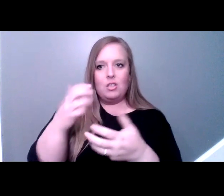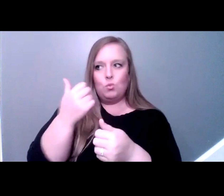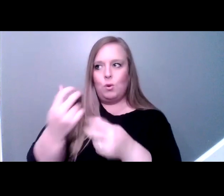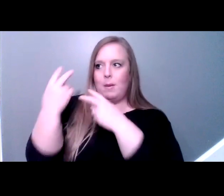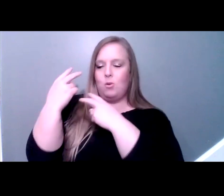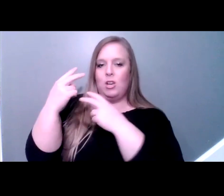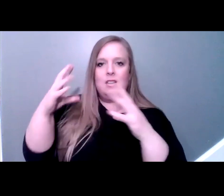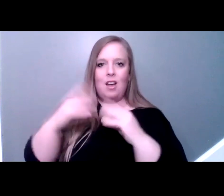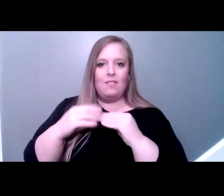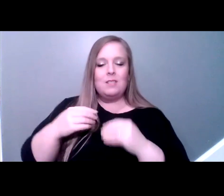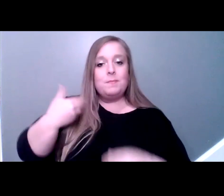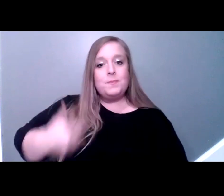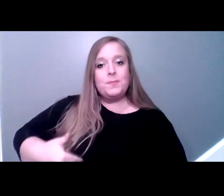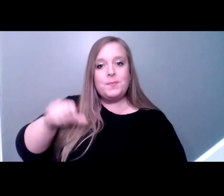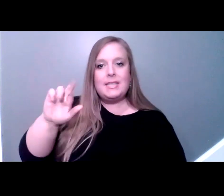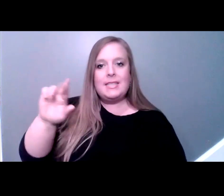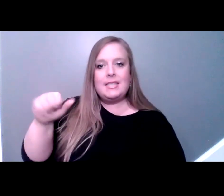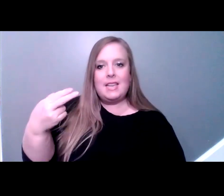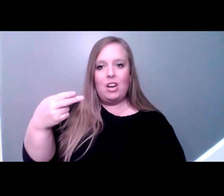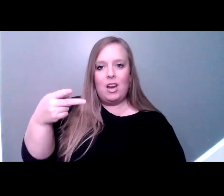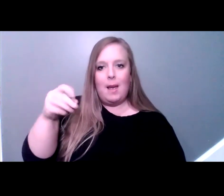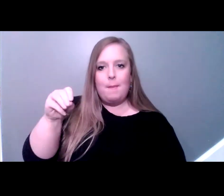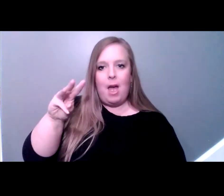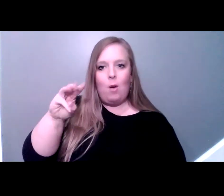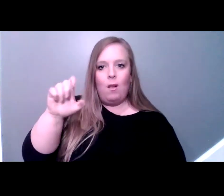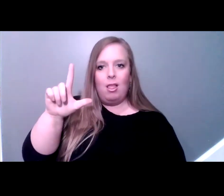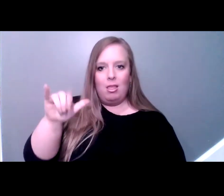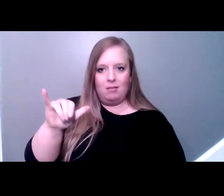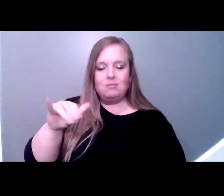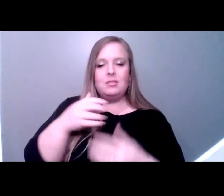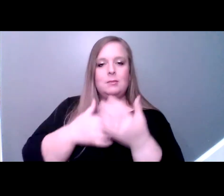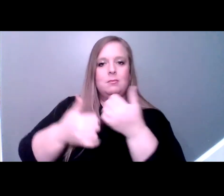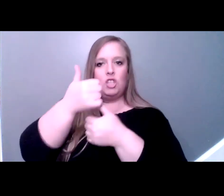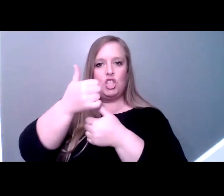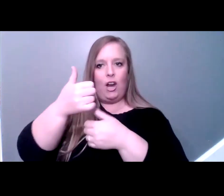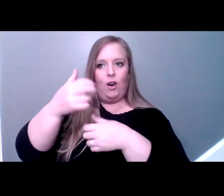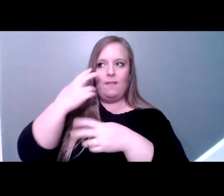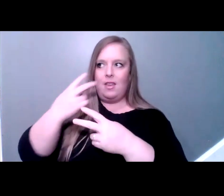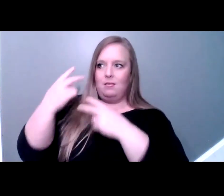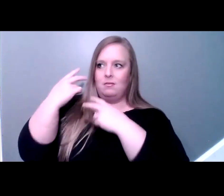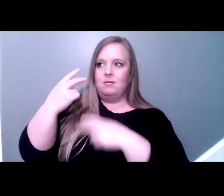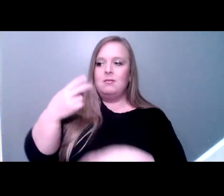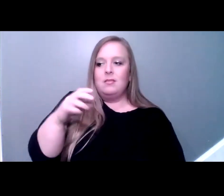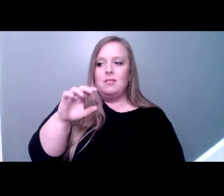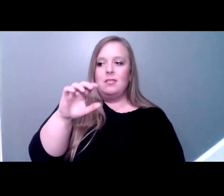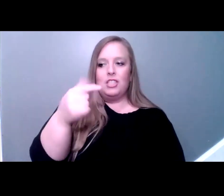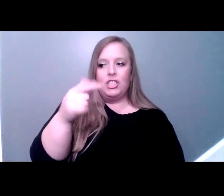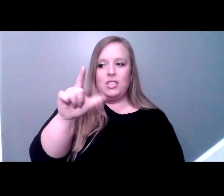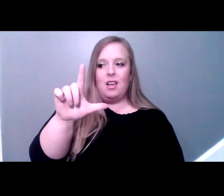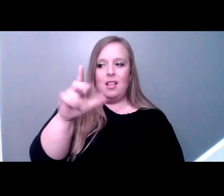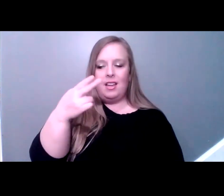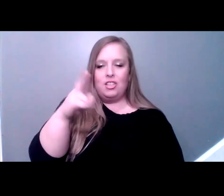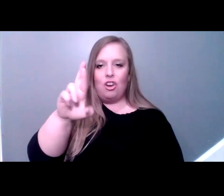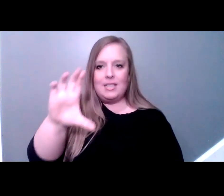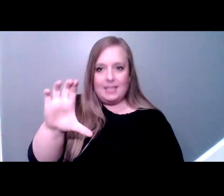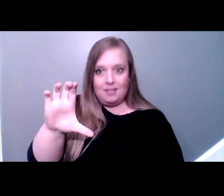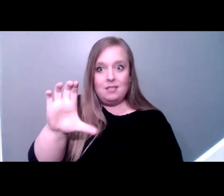I'm Sarah Powley. I am the chair of the Greater Lafayette Holocaust Remembrance Committee. On this